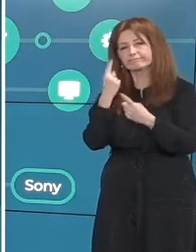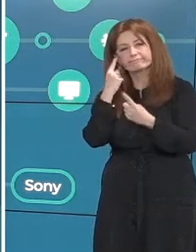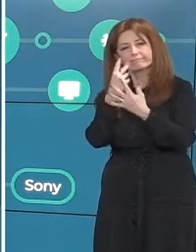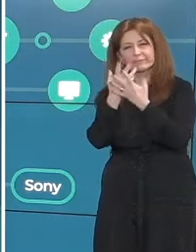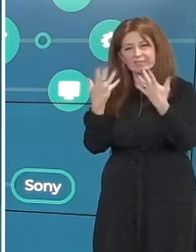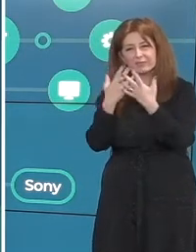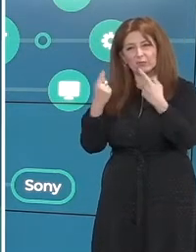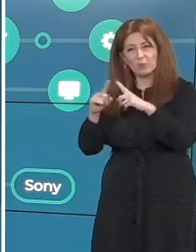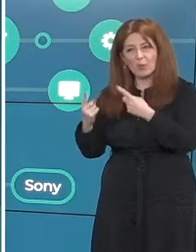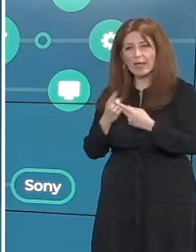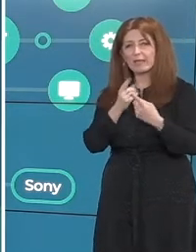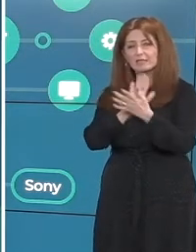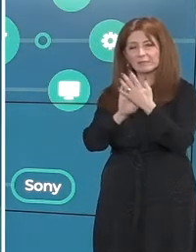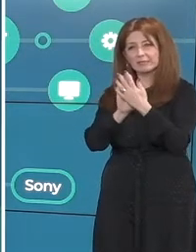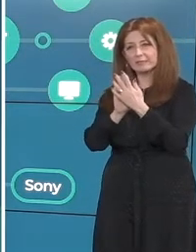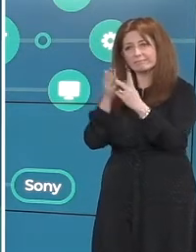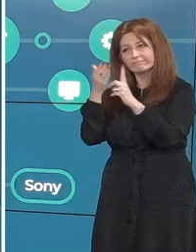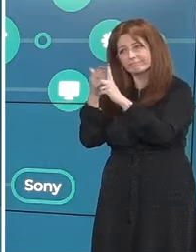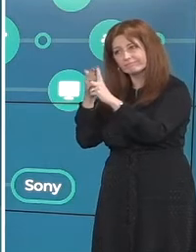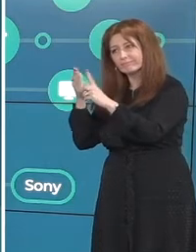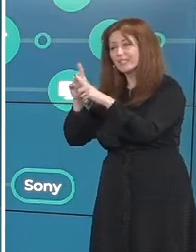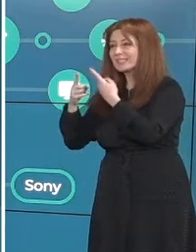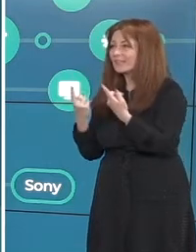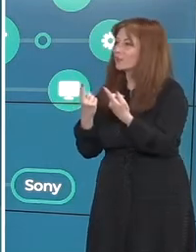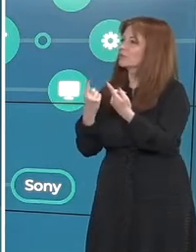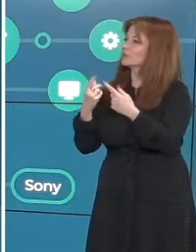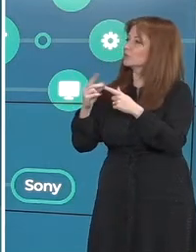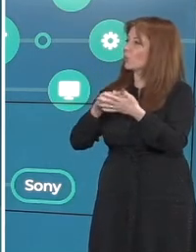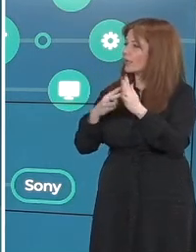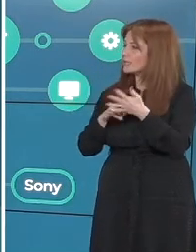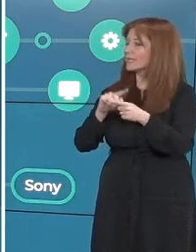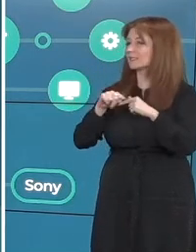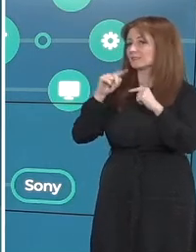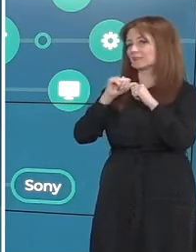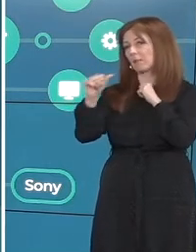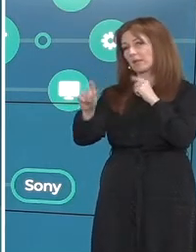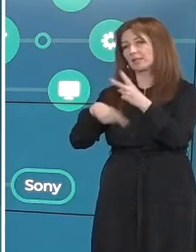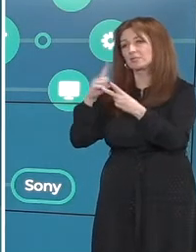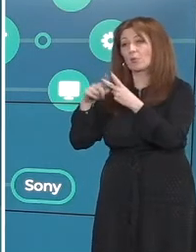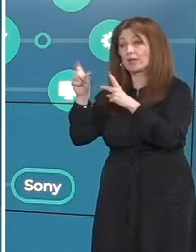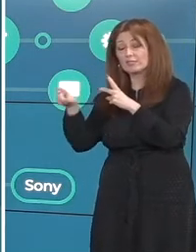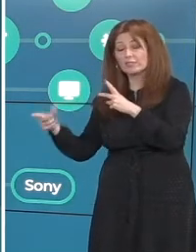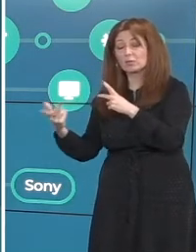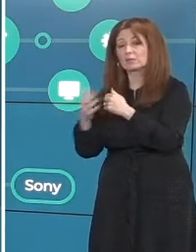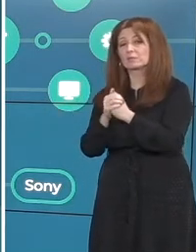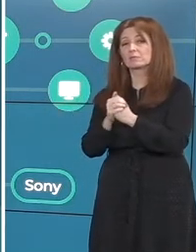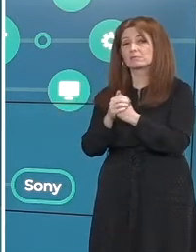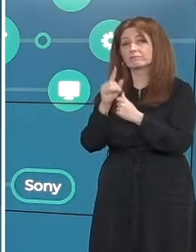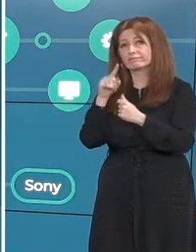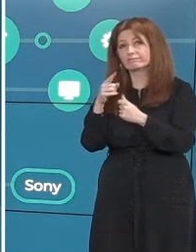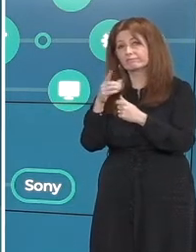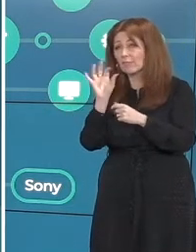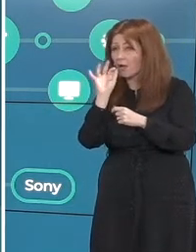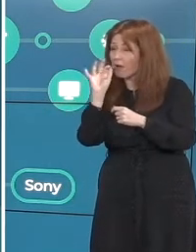of reaching out to individuals and organizations, and getting a leader on your side